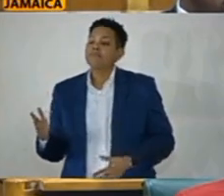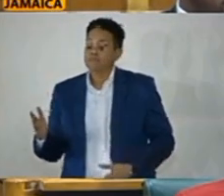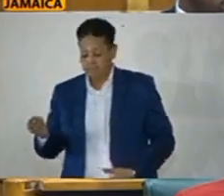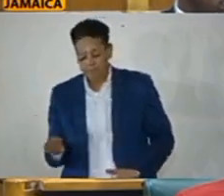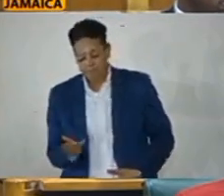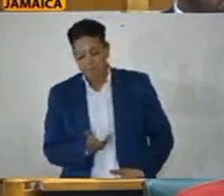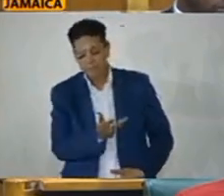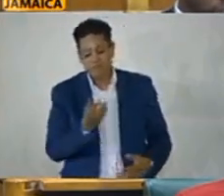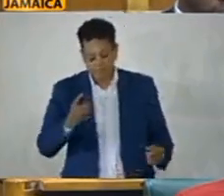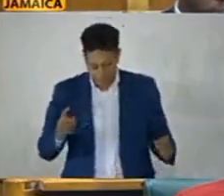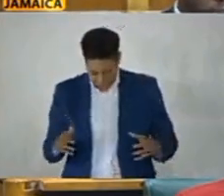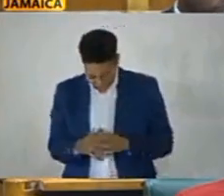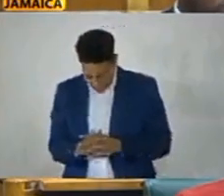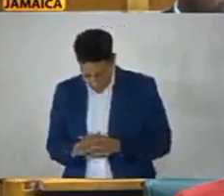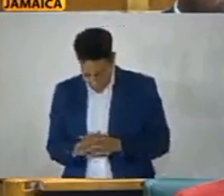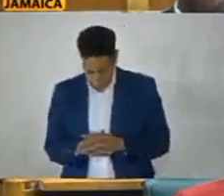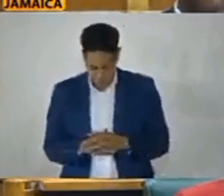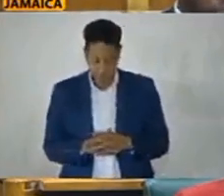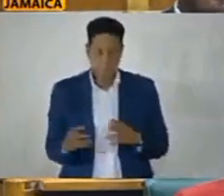and he now